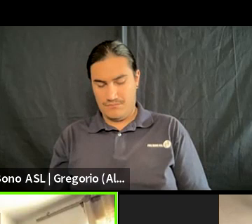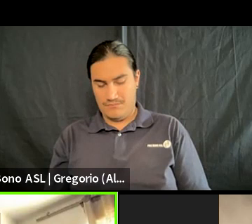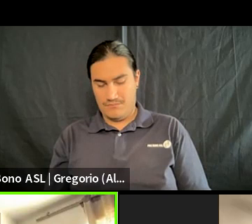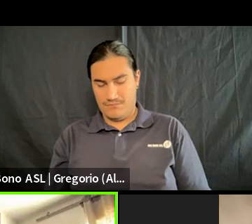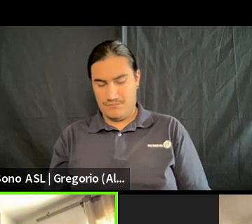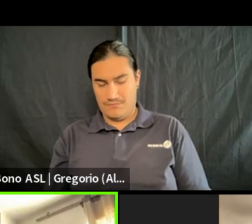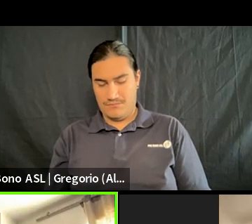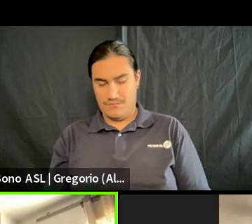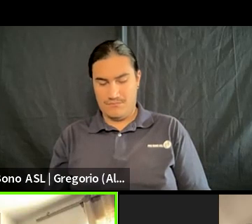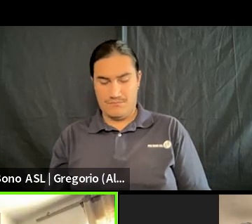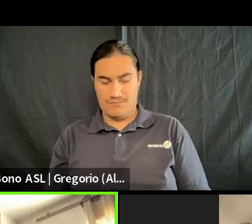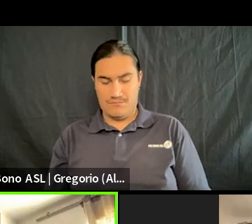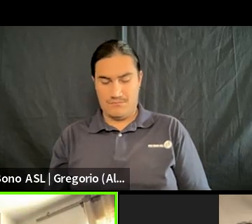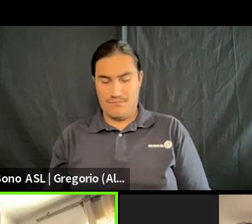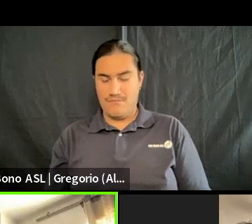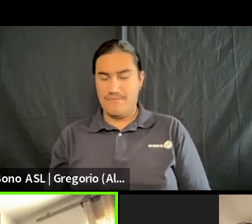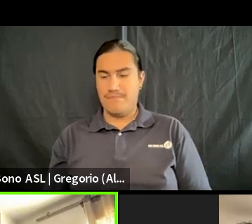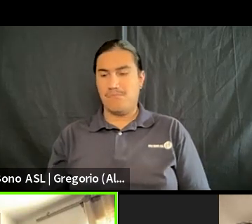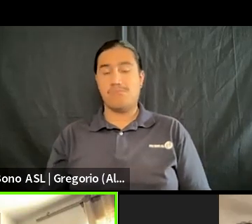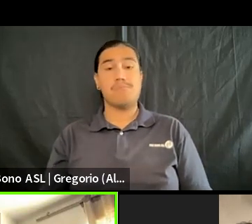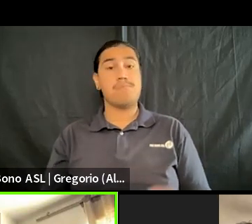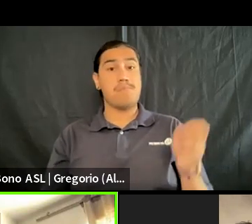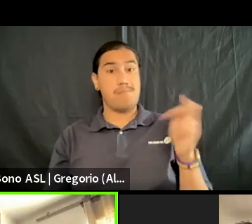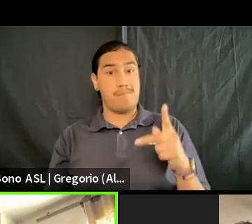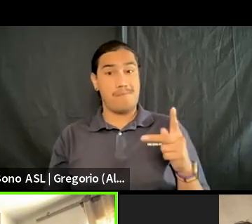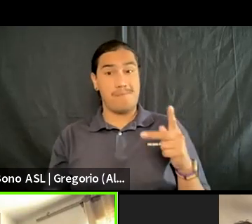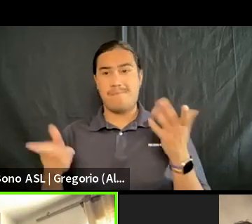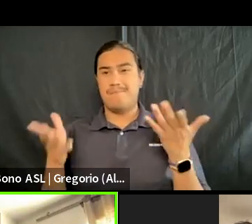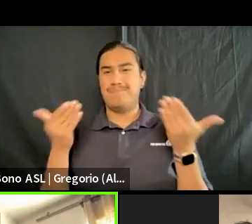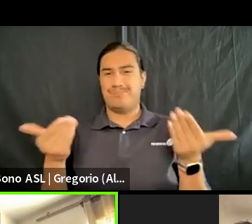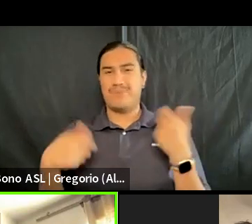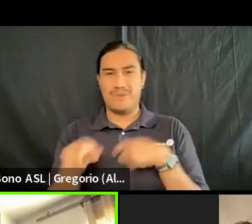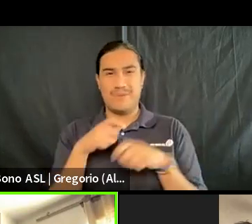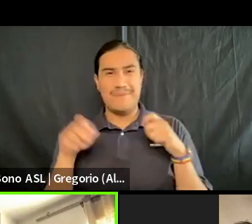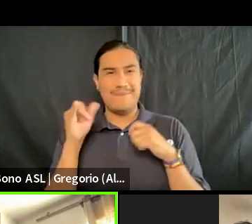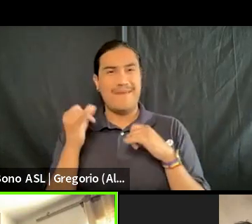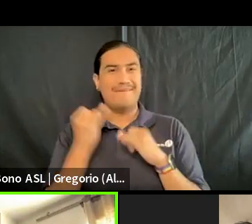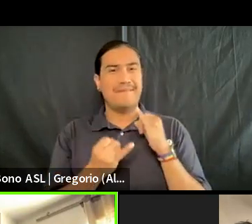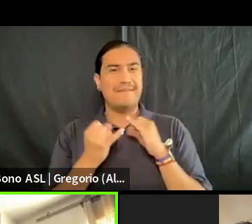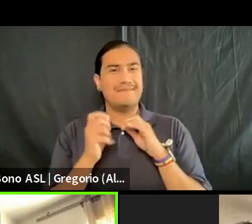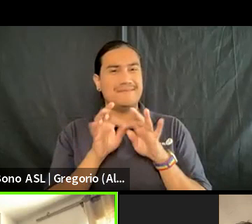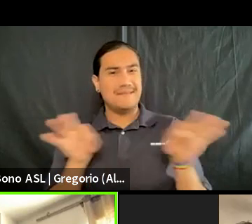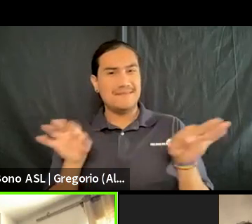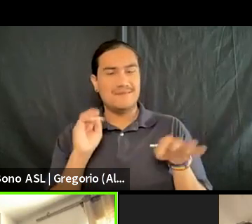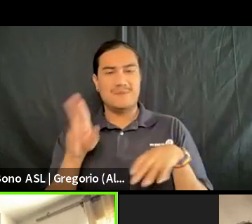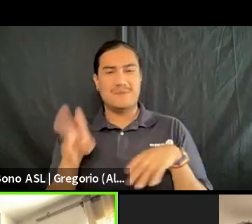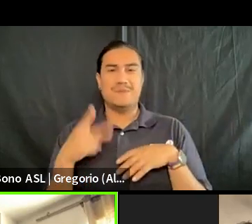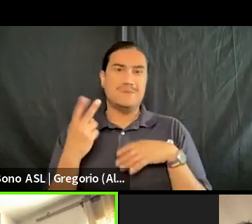All right, folks, finish up that final sentence or two.